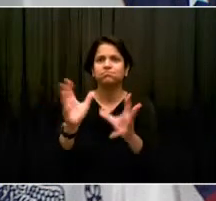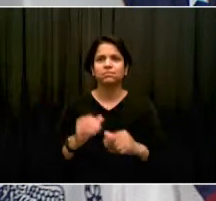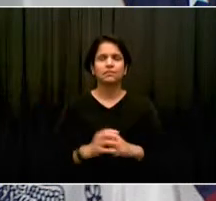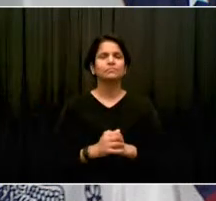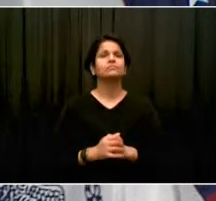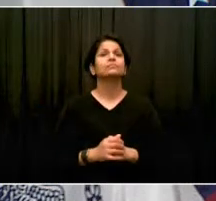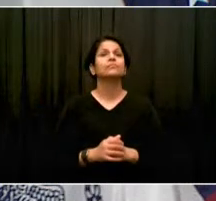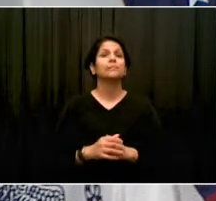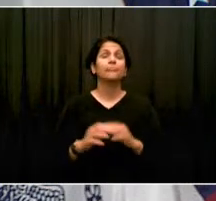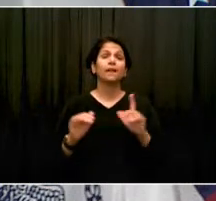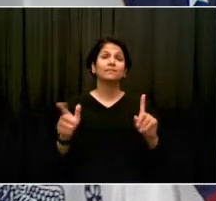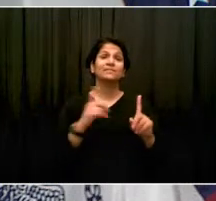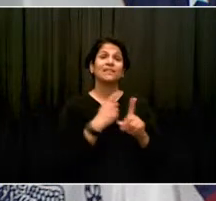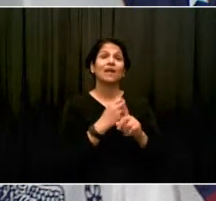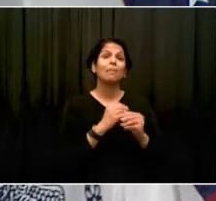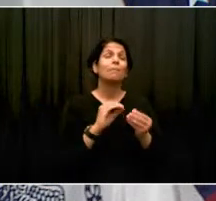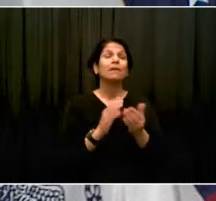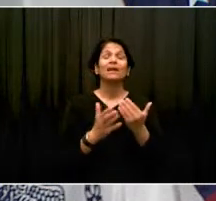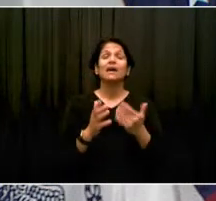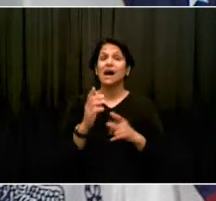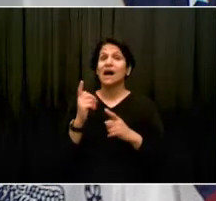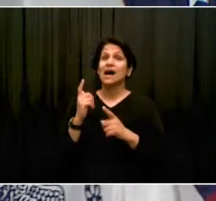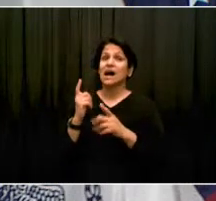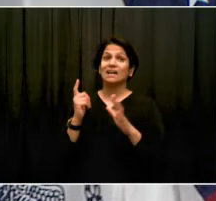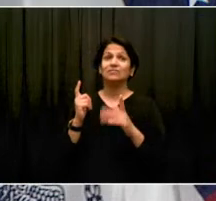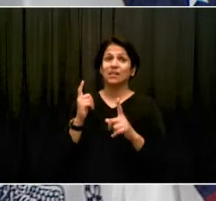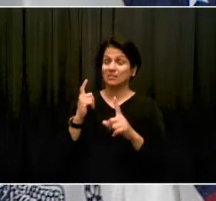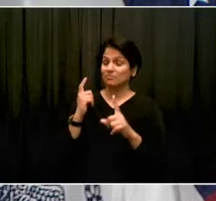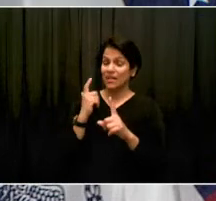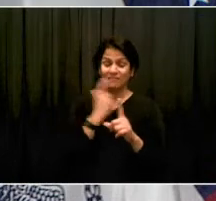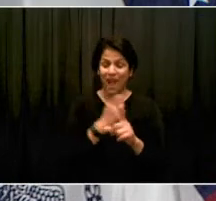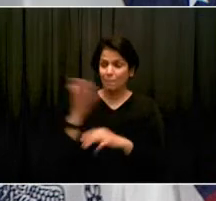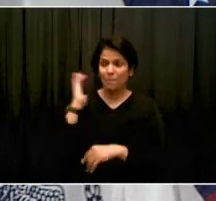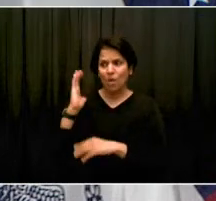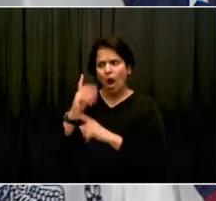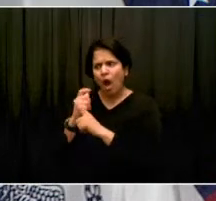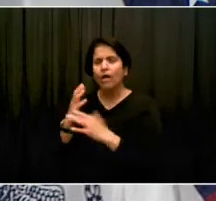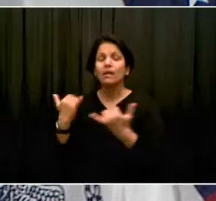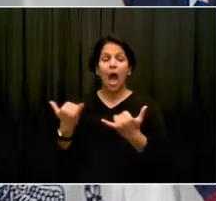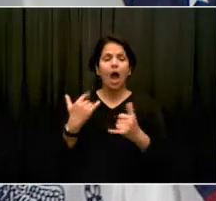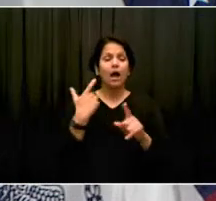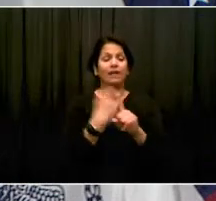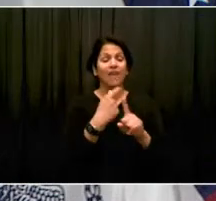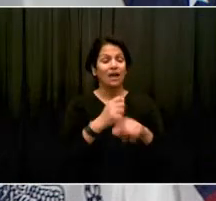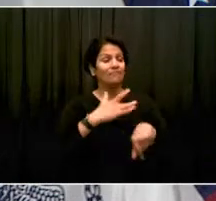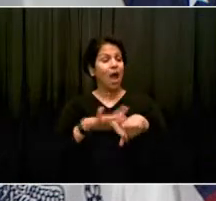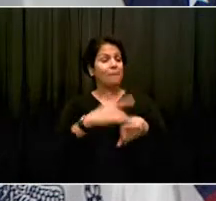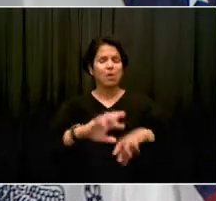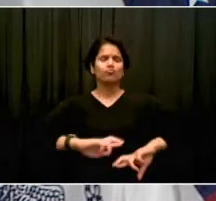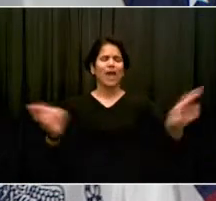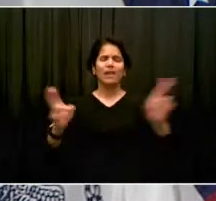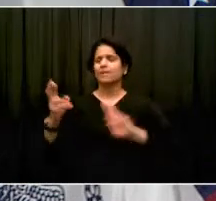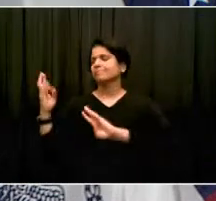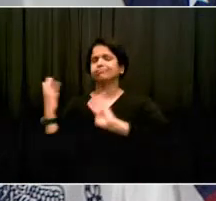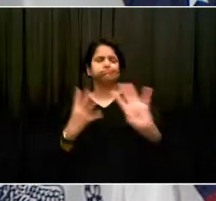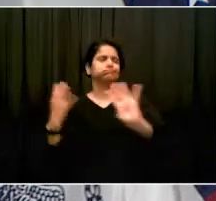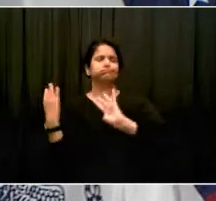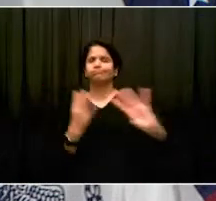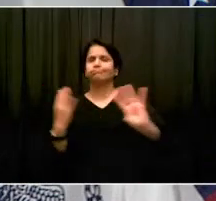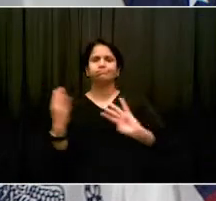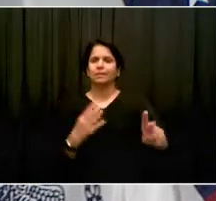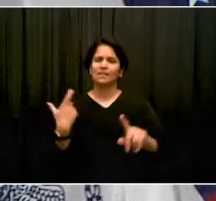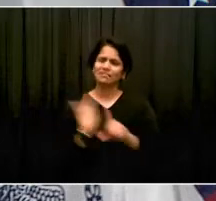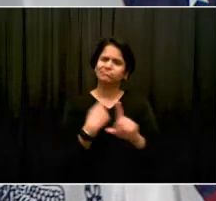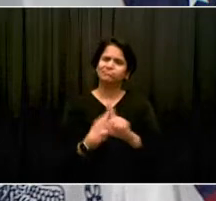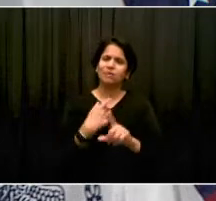hardest working people in New York City who've got 2 jobs and 3 jobs and struggle to make ends meet. And they need this to be as convenient as possible. So the more